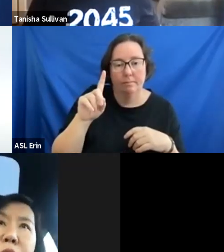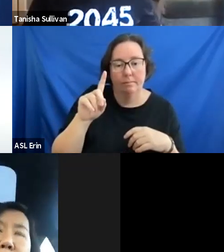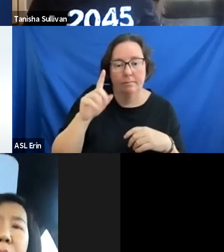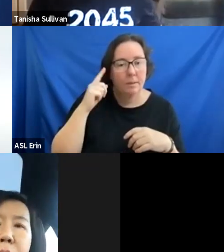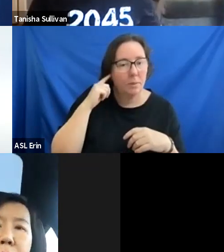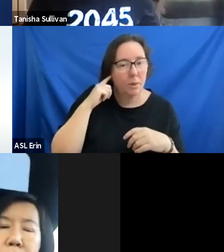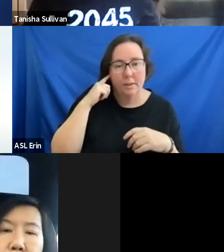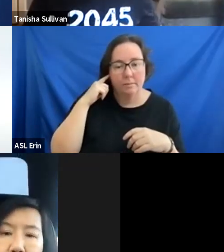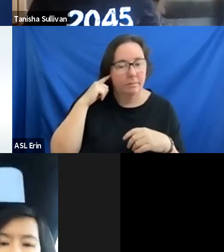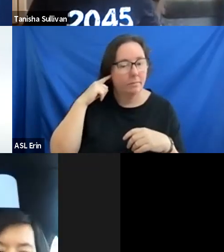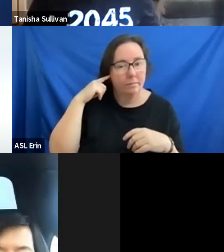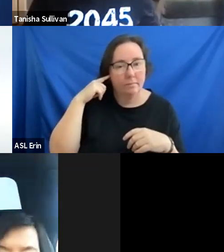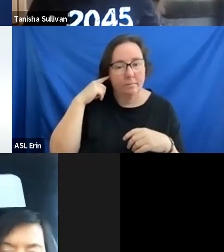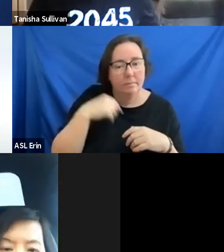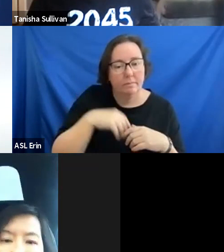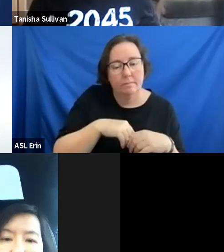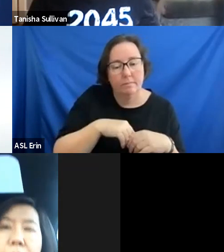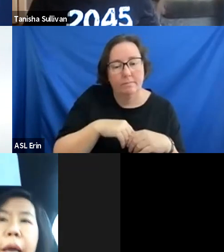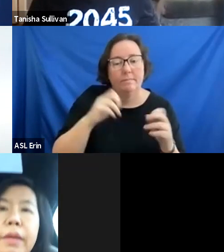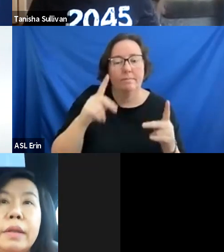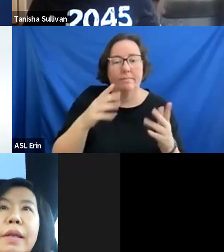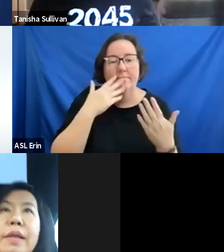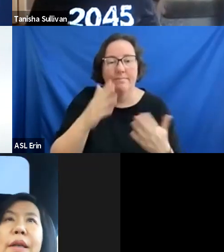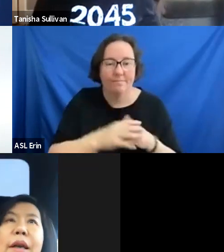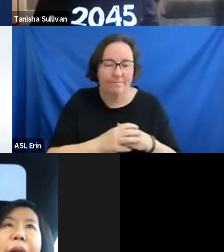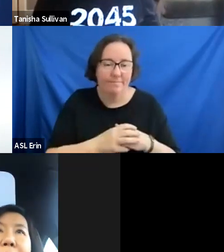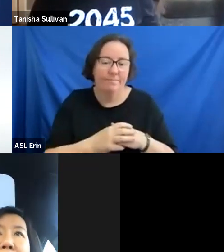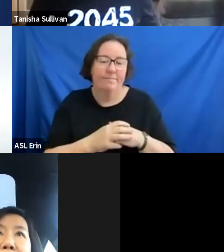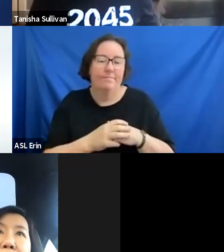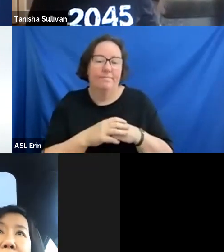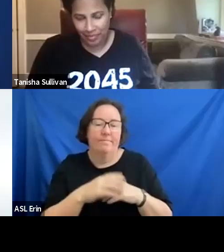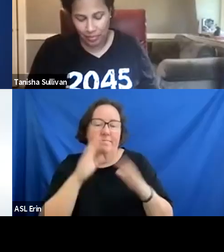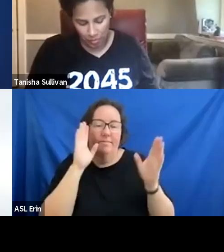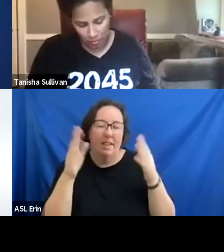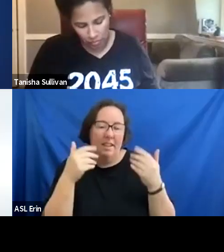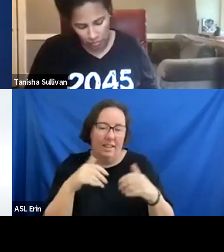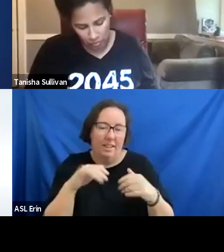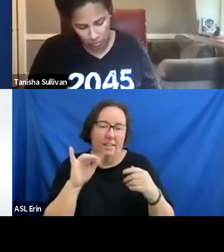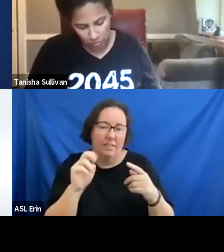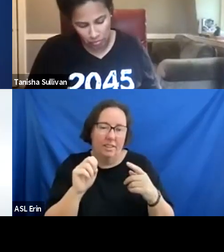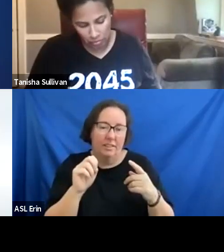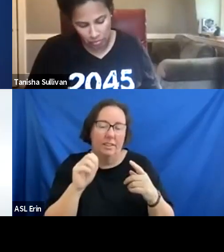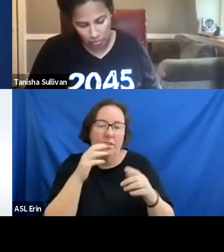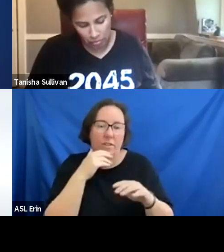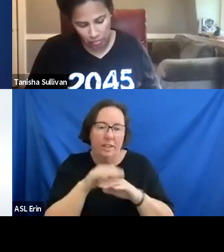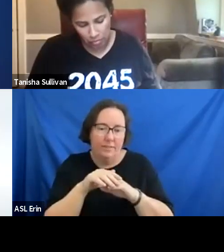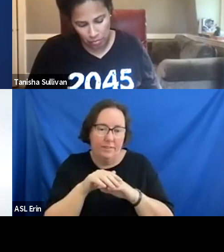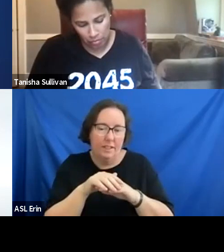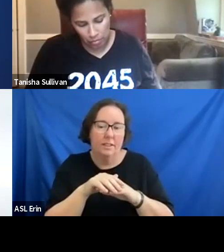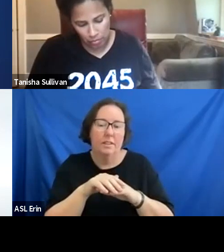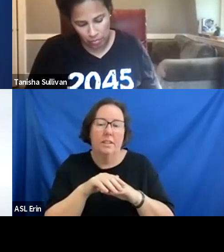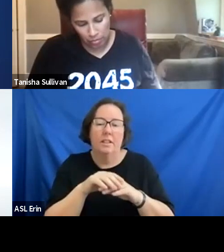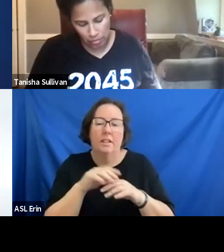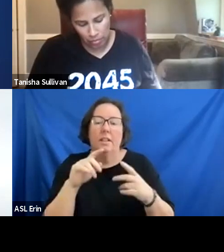You're muted. Please unmute yourself. Oh yeah, okay, yes. Thank you. Hi, good evening, everyone. My name is Jian